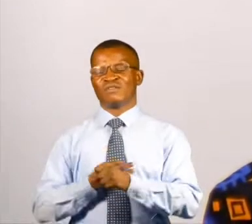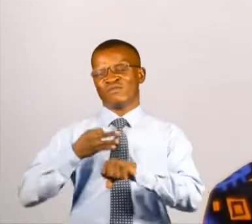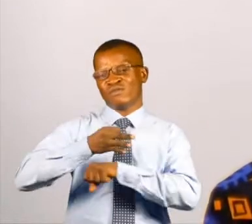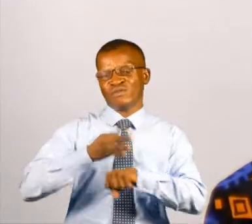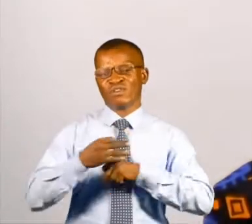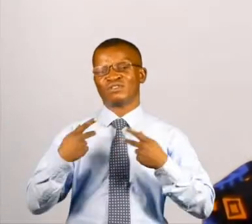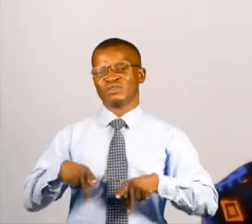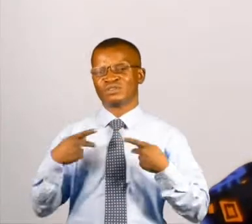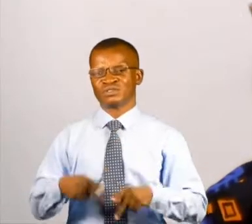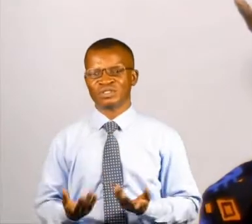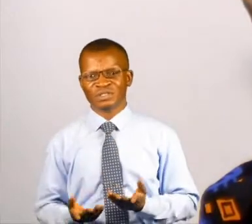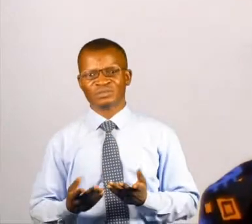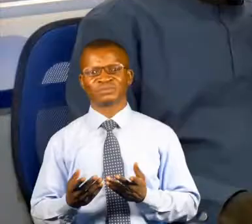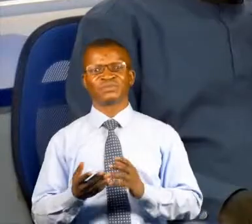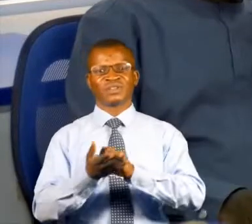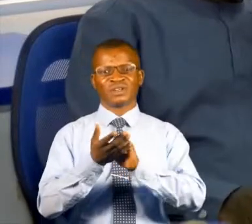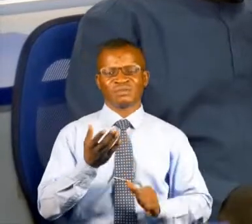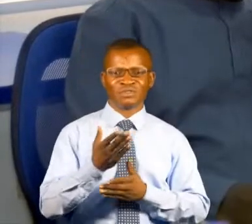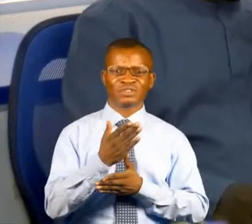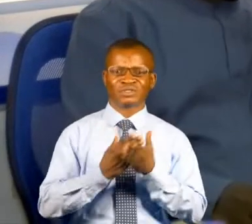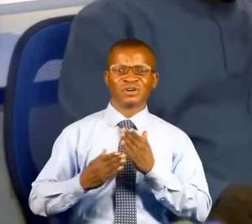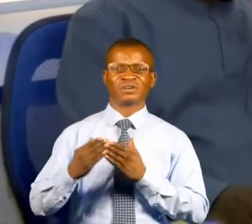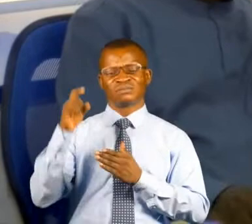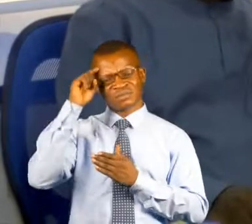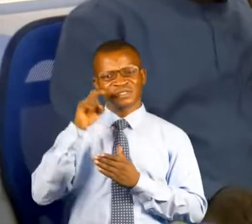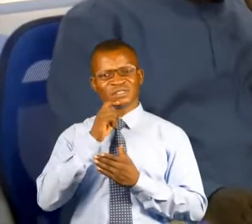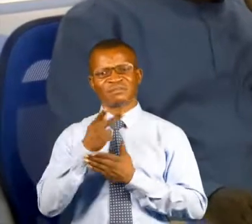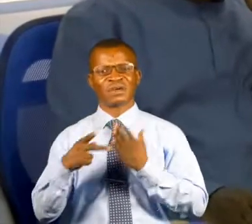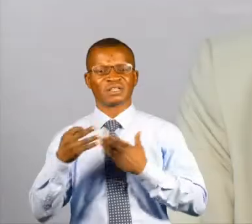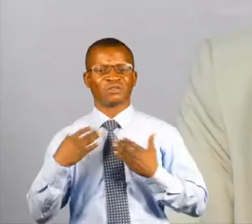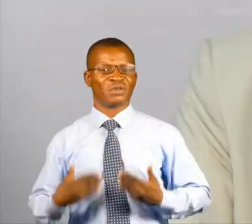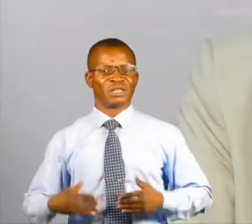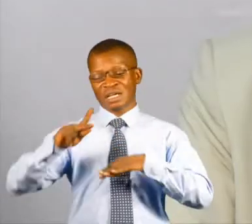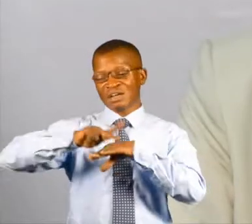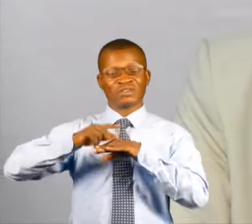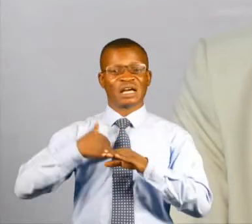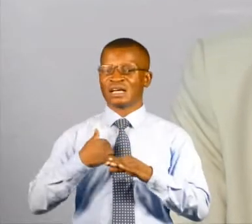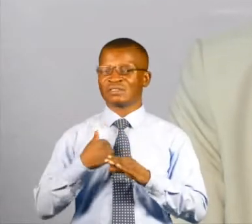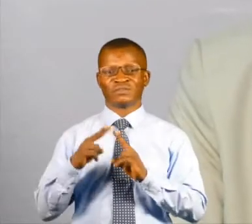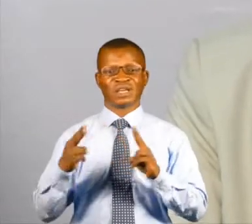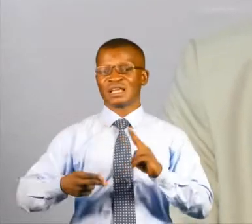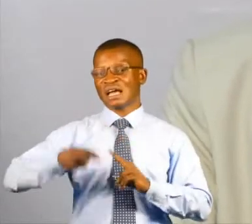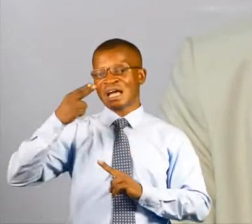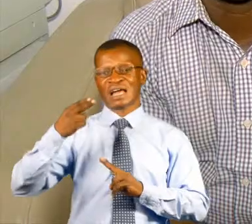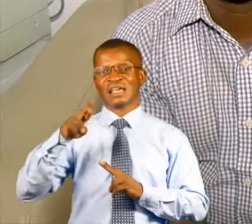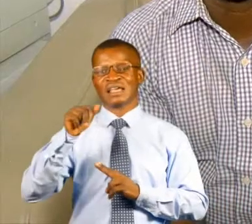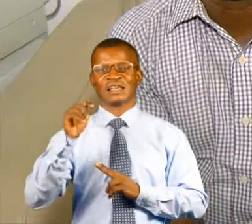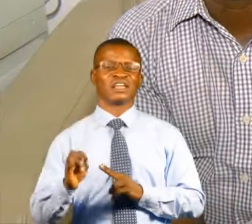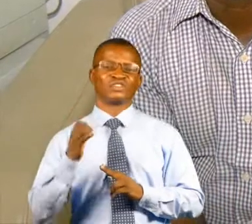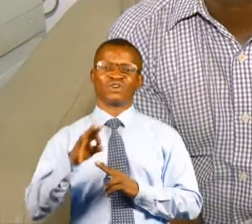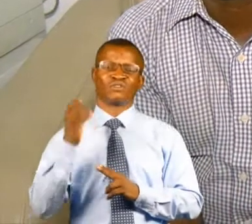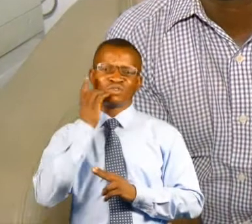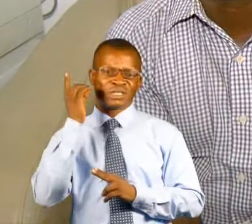we talk about trafficking in persons for organ removal, which is something that is very common now. So Kaduna has a very high rate of